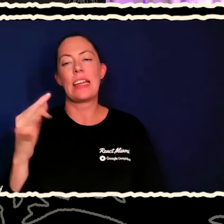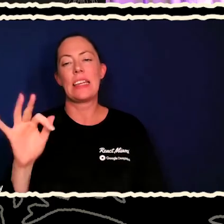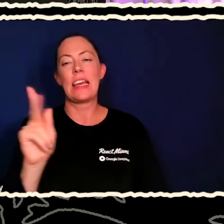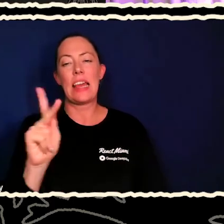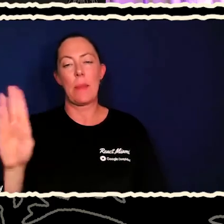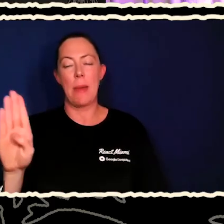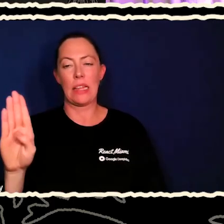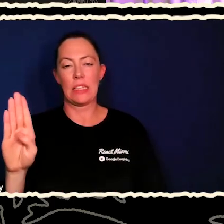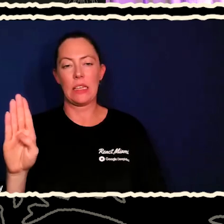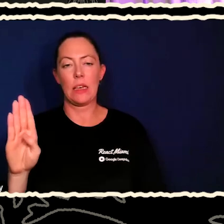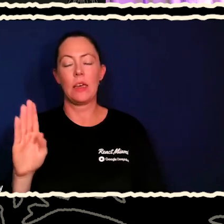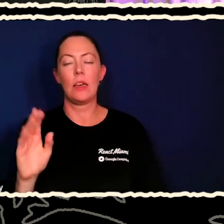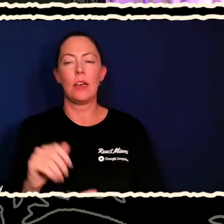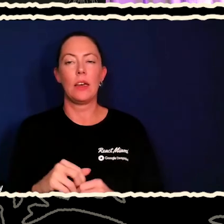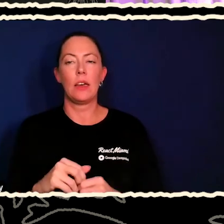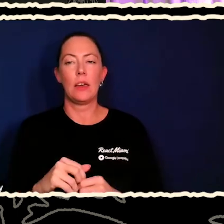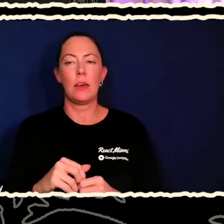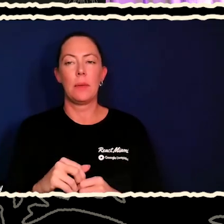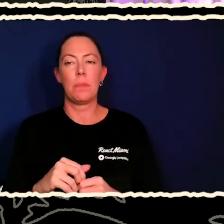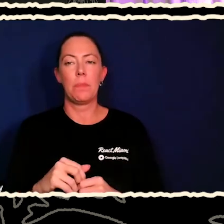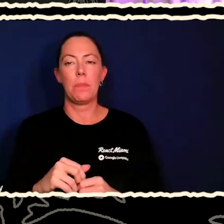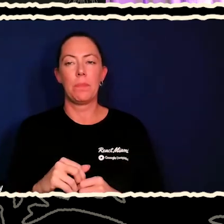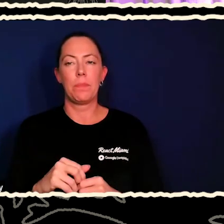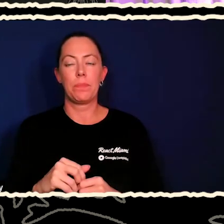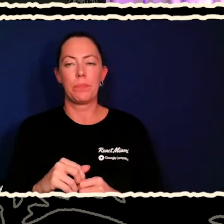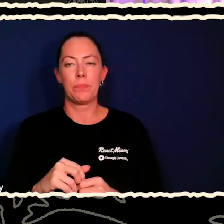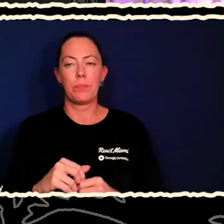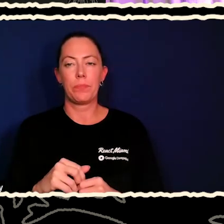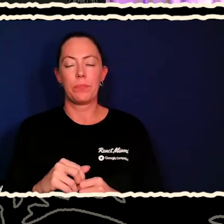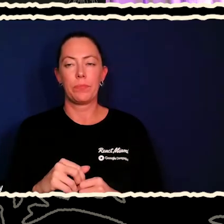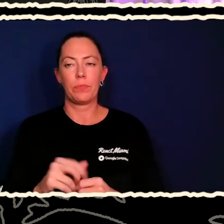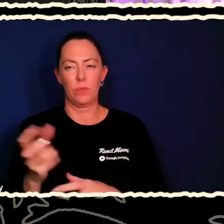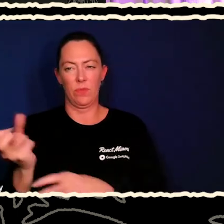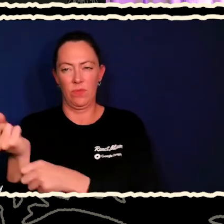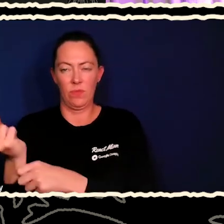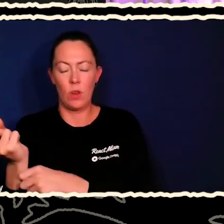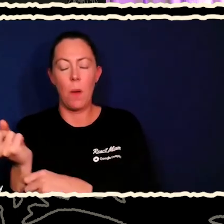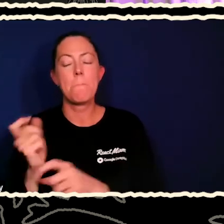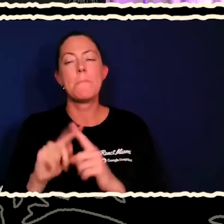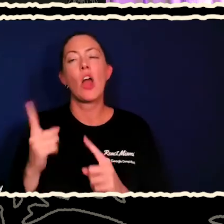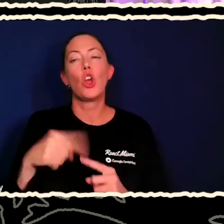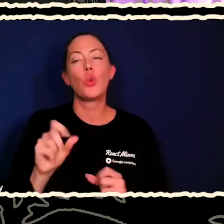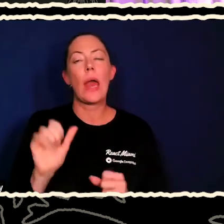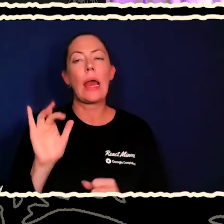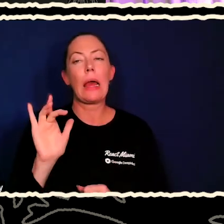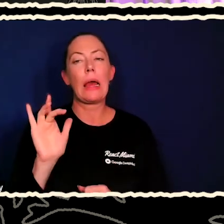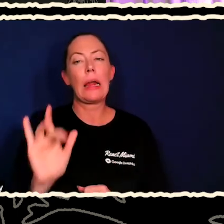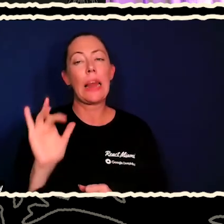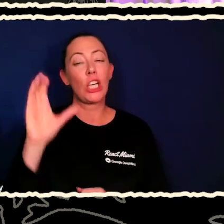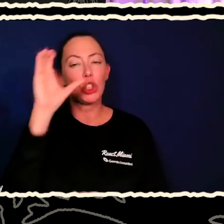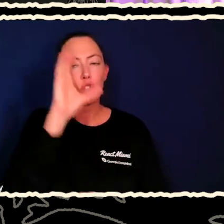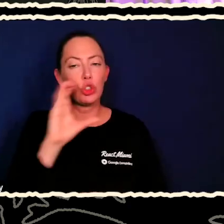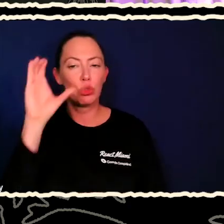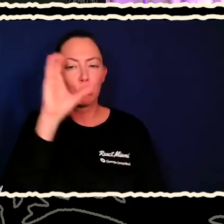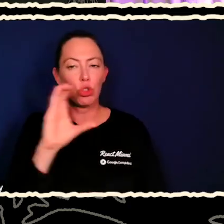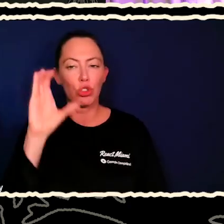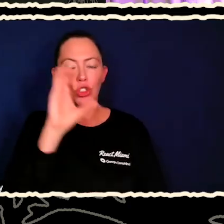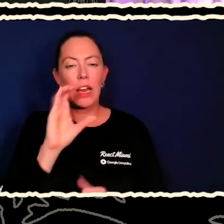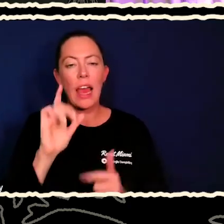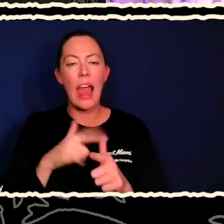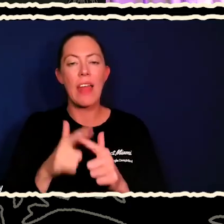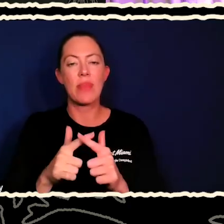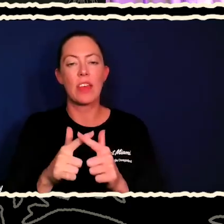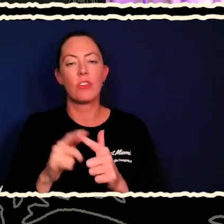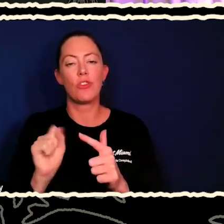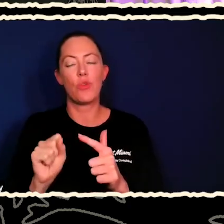little, actually, I'll show you that in a second. You can click a little search icon there and go to a search module,